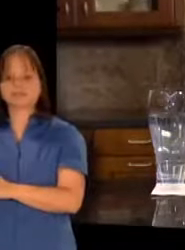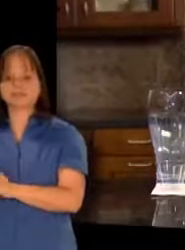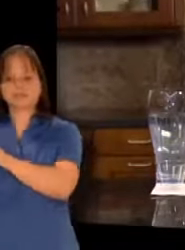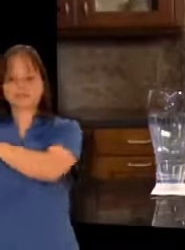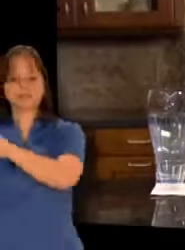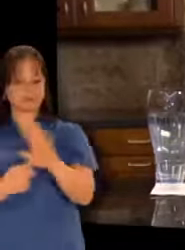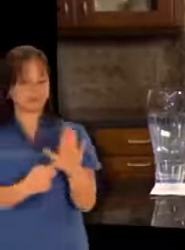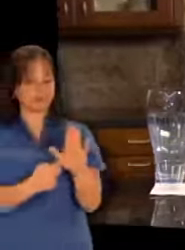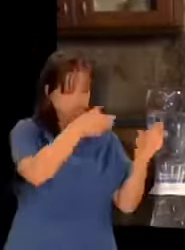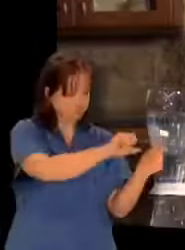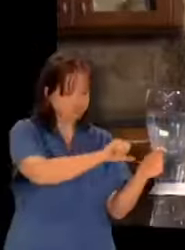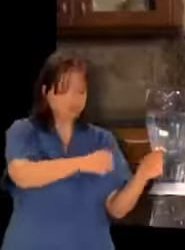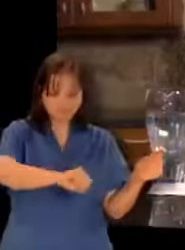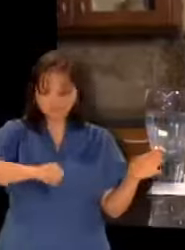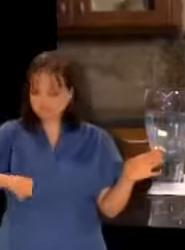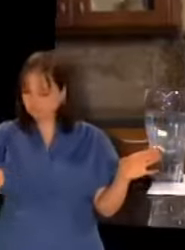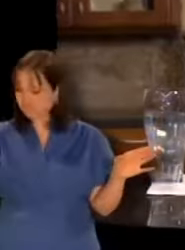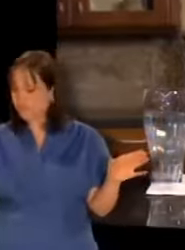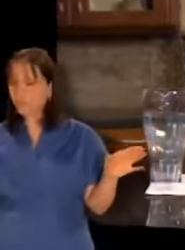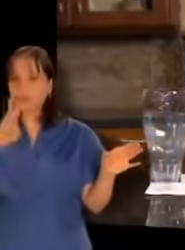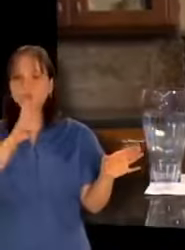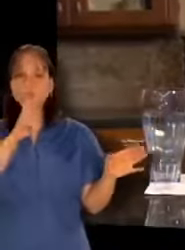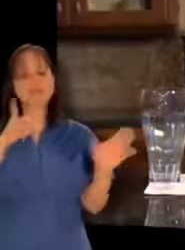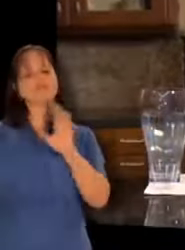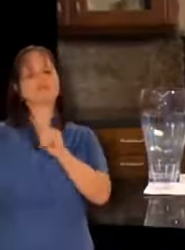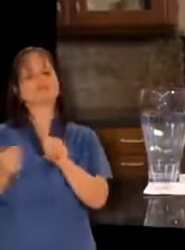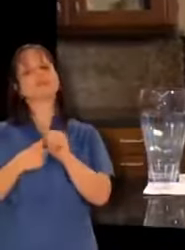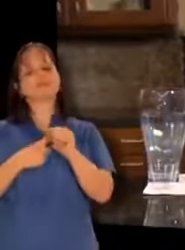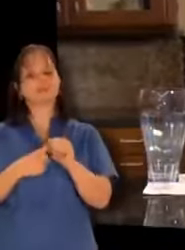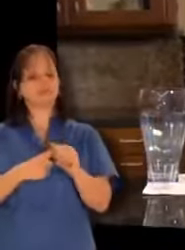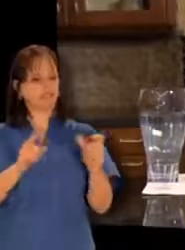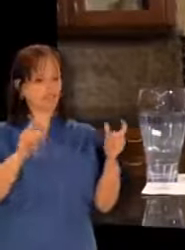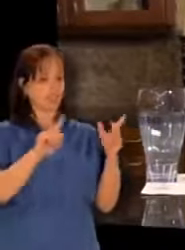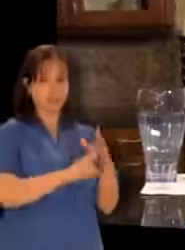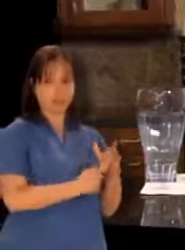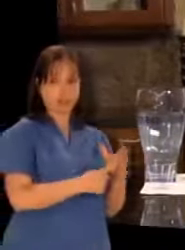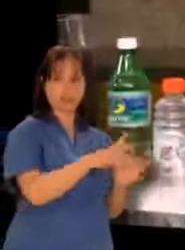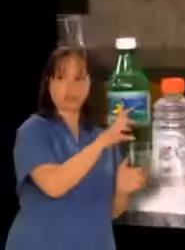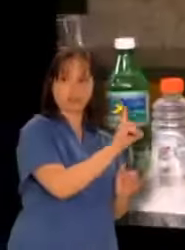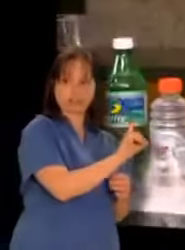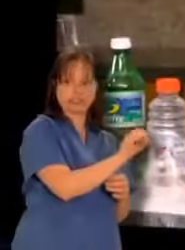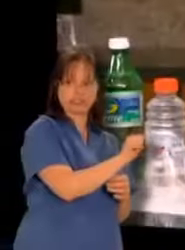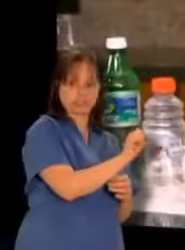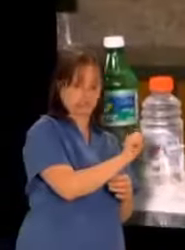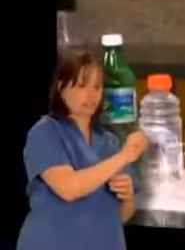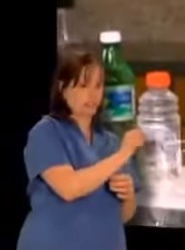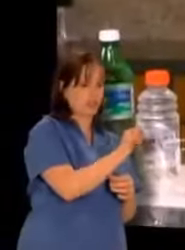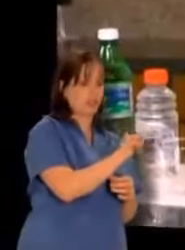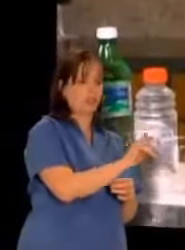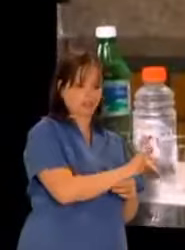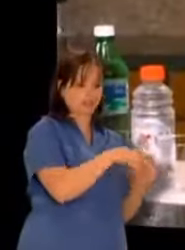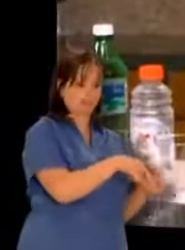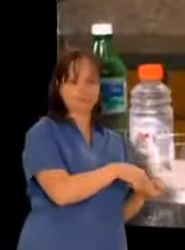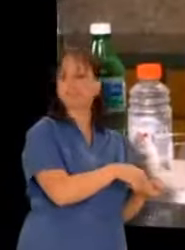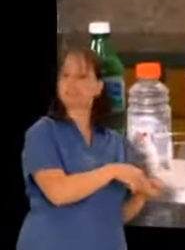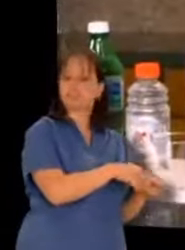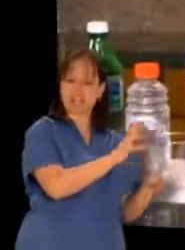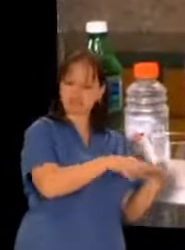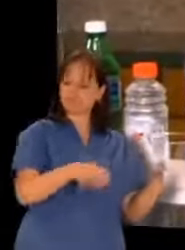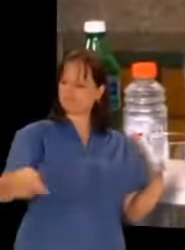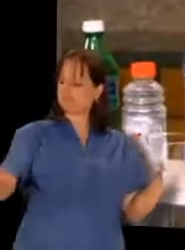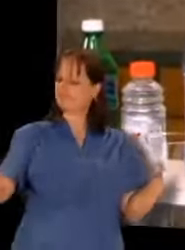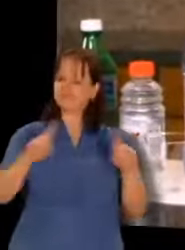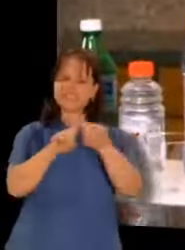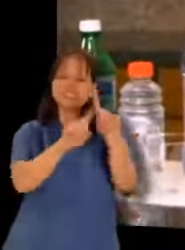right now is I'm going to pour some of these liquids first. And we're going to start with Dasani. And these are, we just put together an array